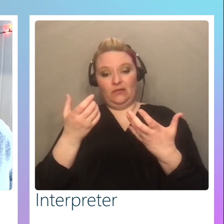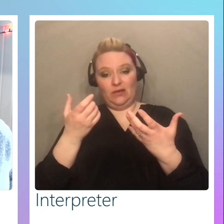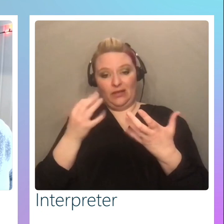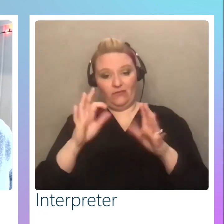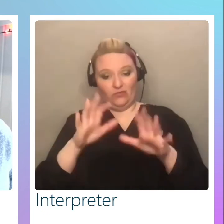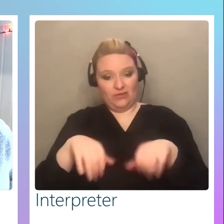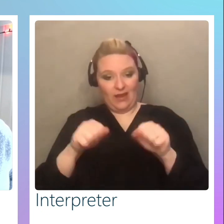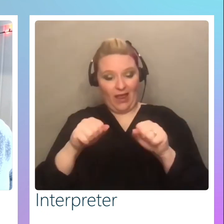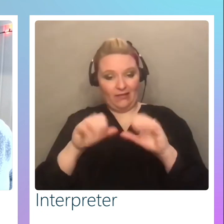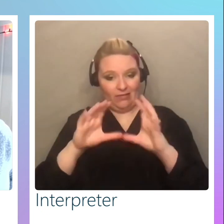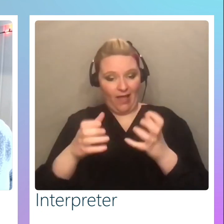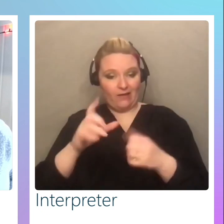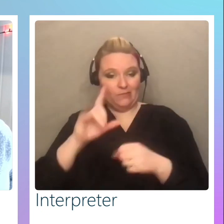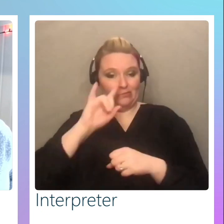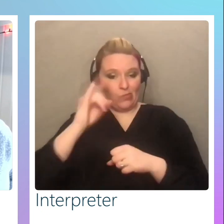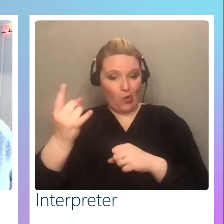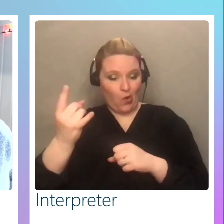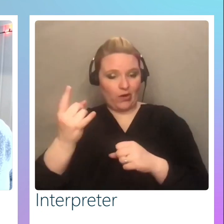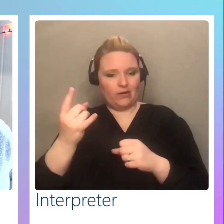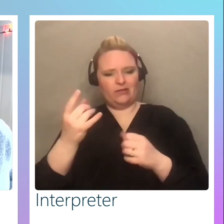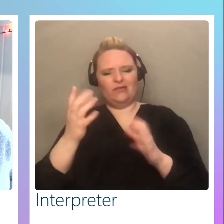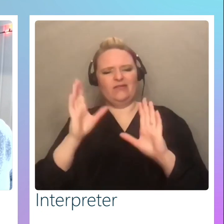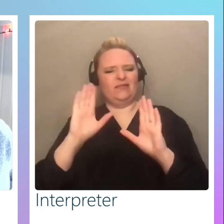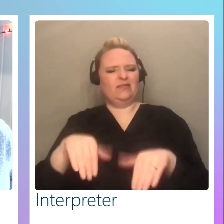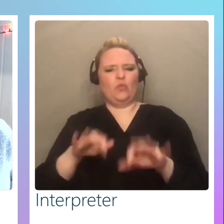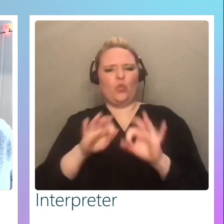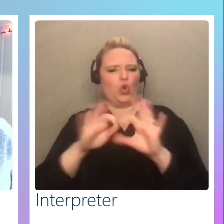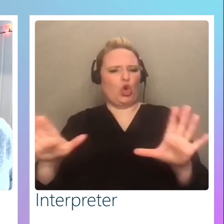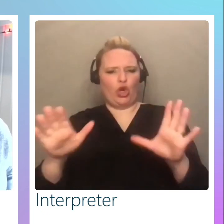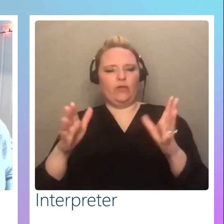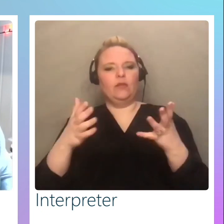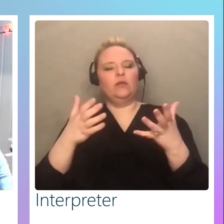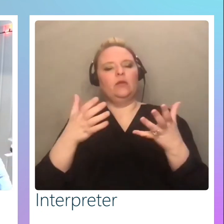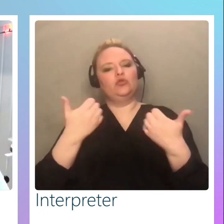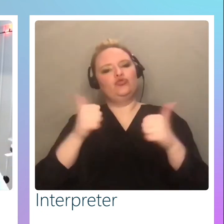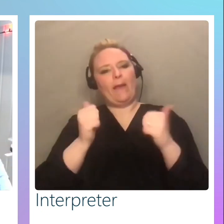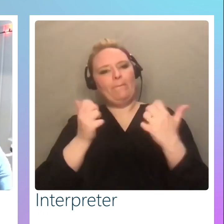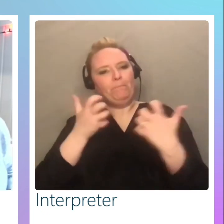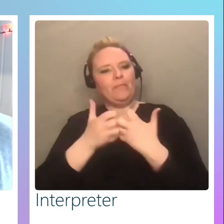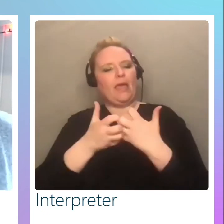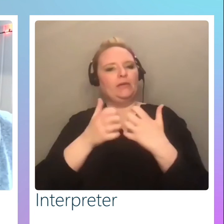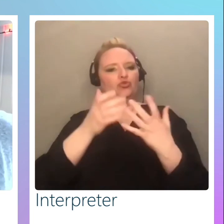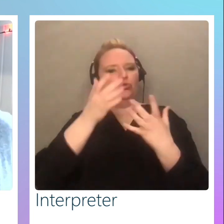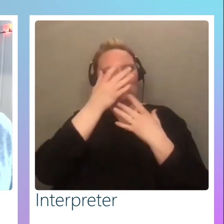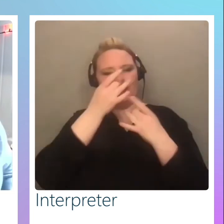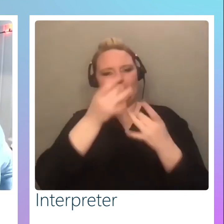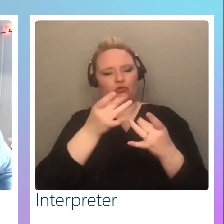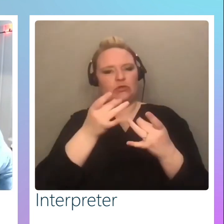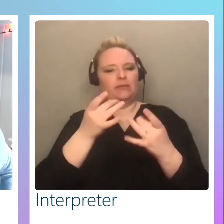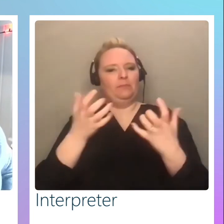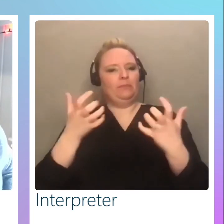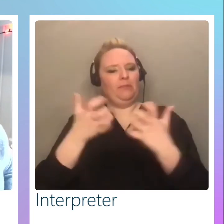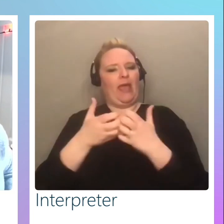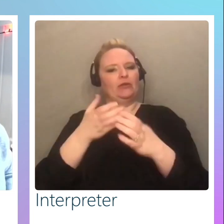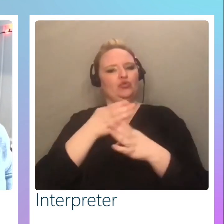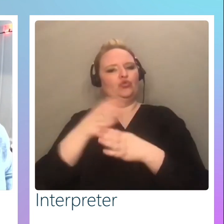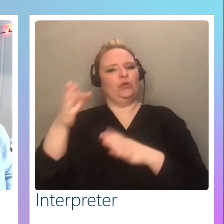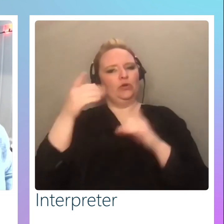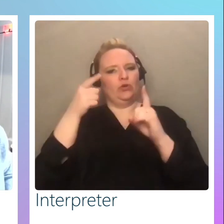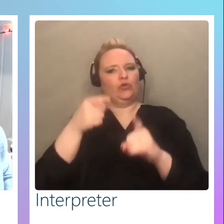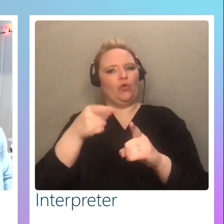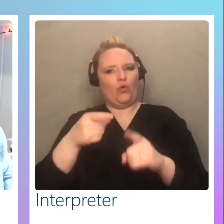to you. So make sure you choose something that works with your career goals.